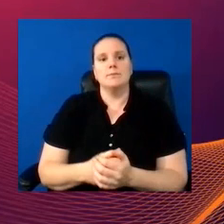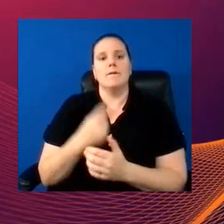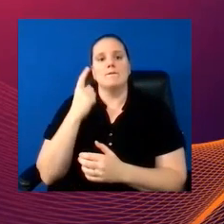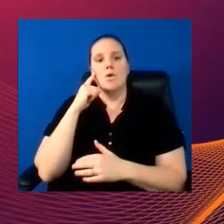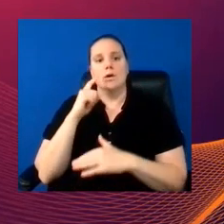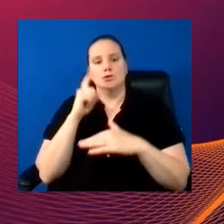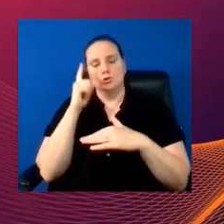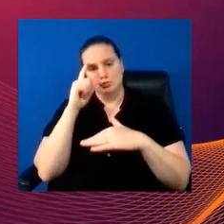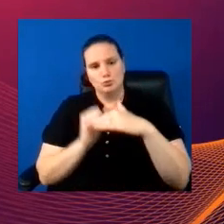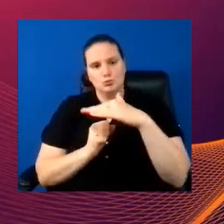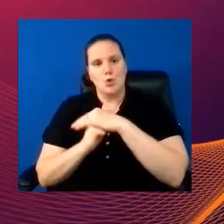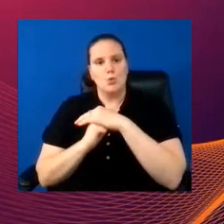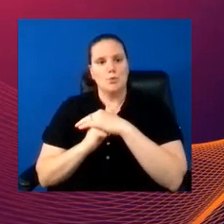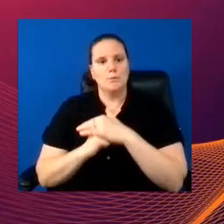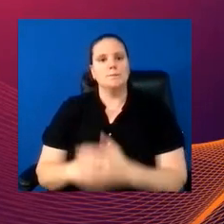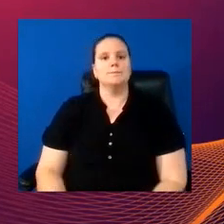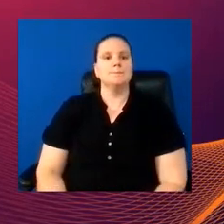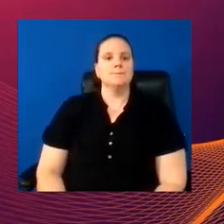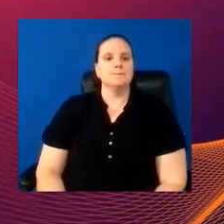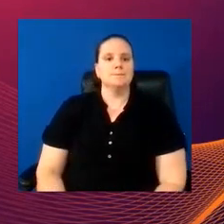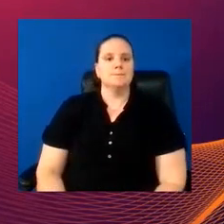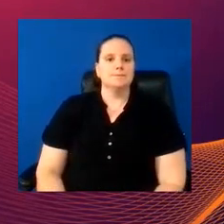stroke.